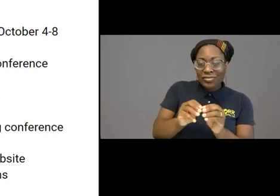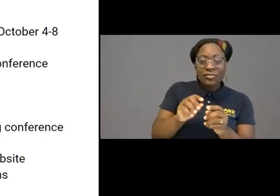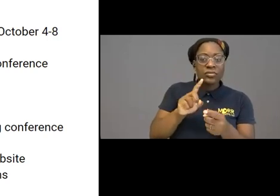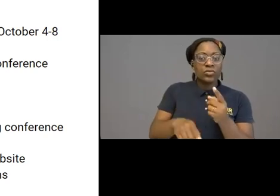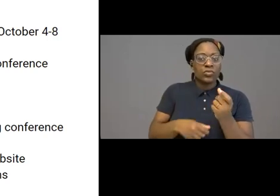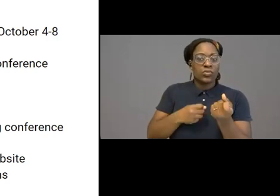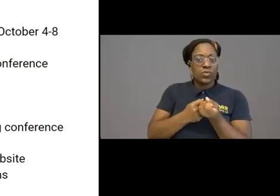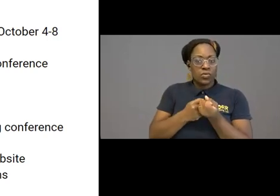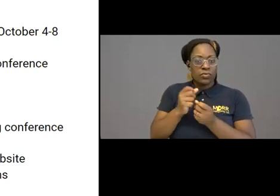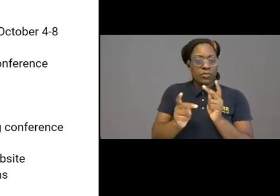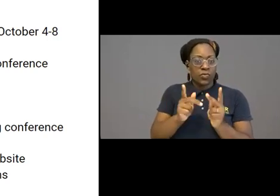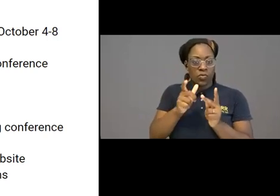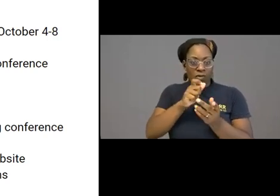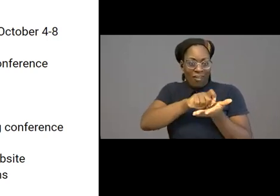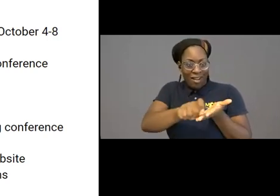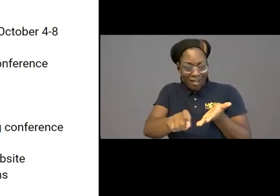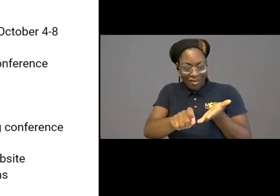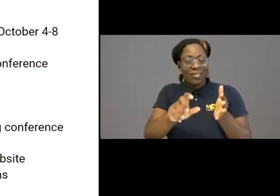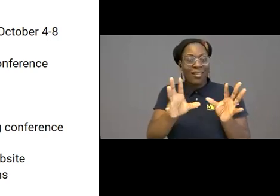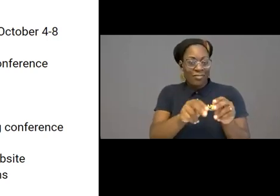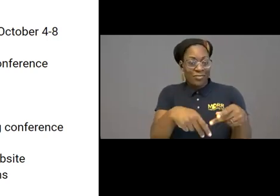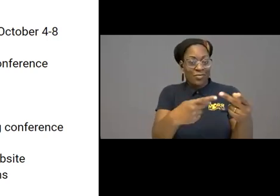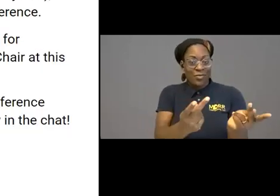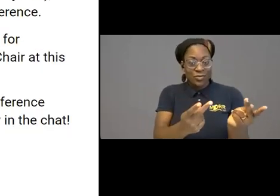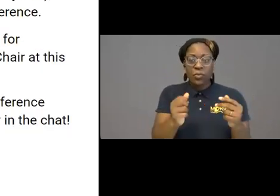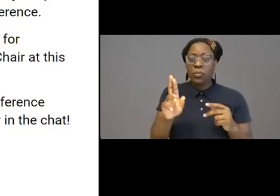website and are facilitating conference sessions this week.